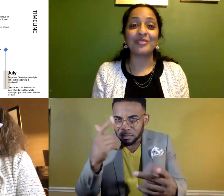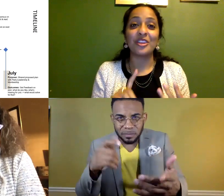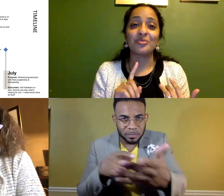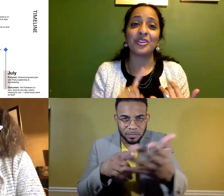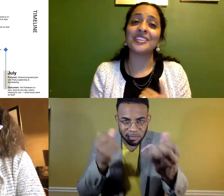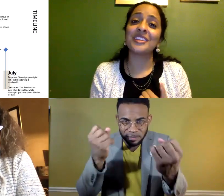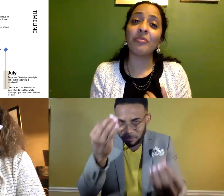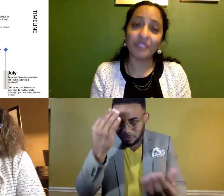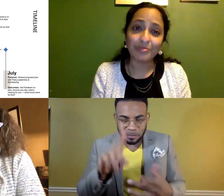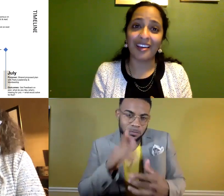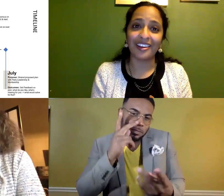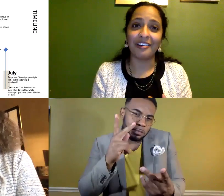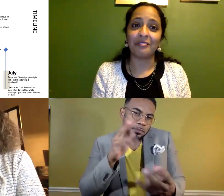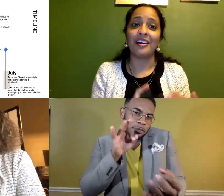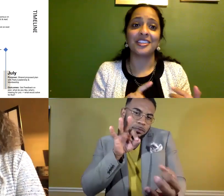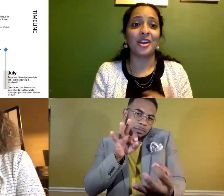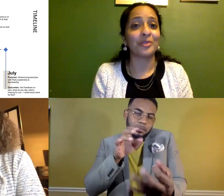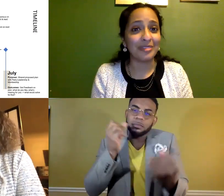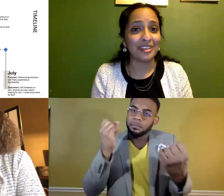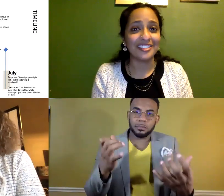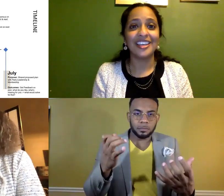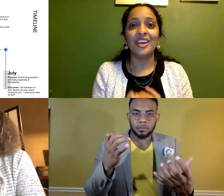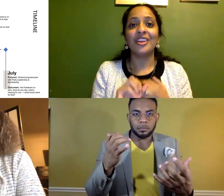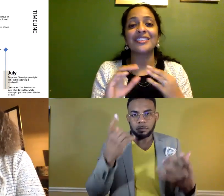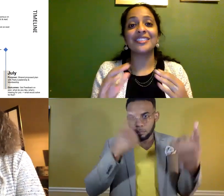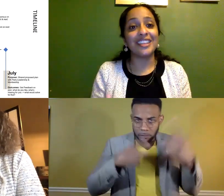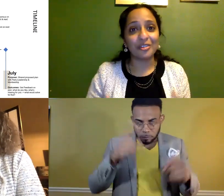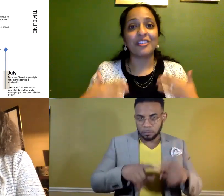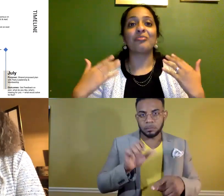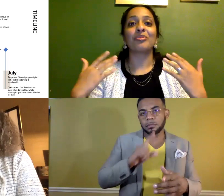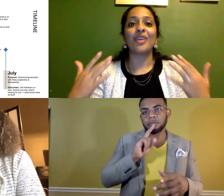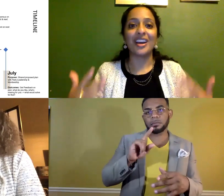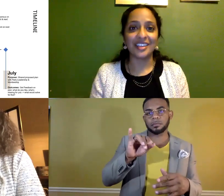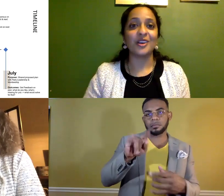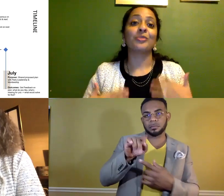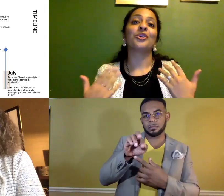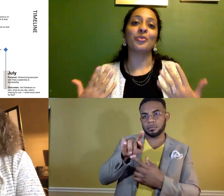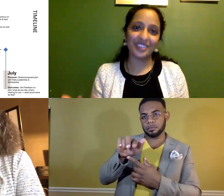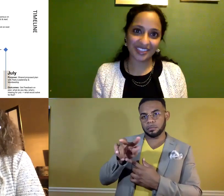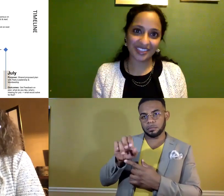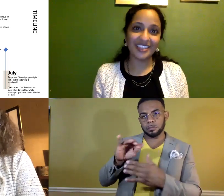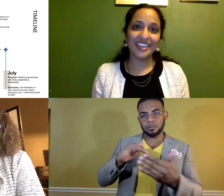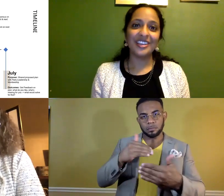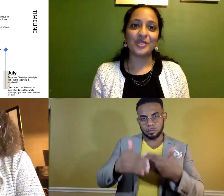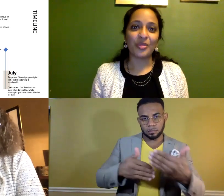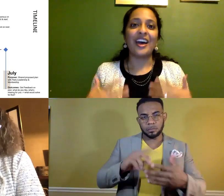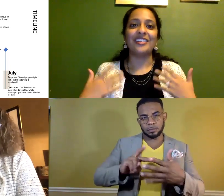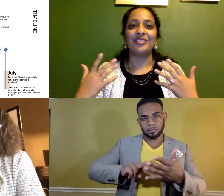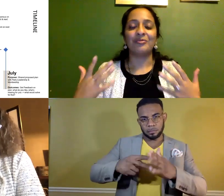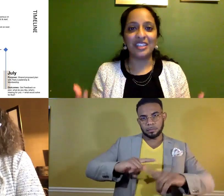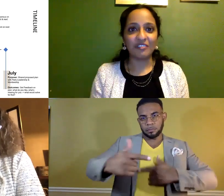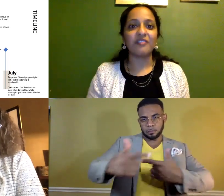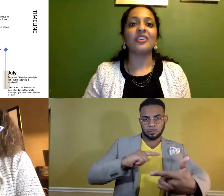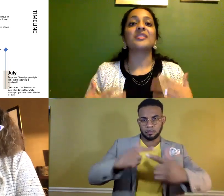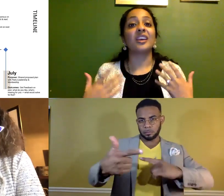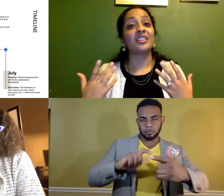lot of information, but you're going to see feedback a lot, agreement. This is an iterative process on purpose, so that